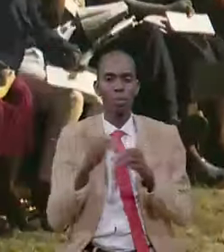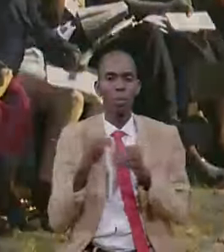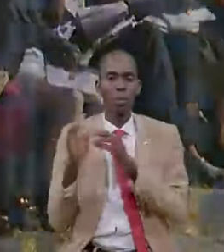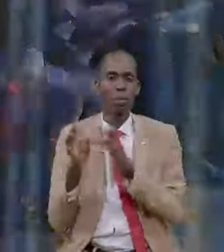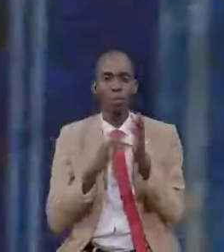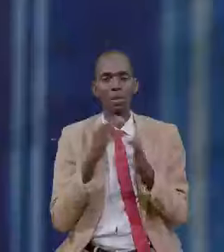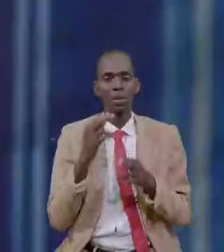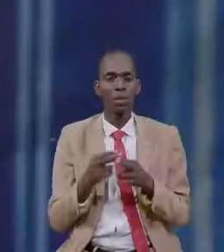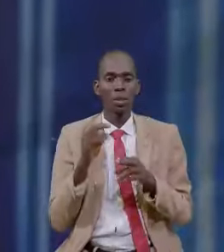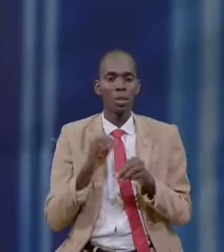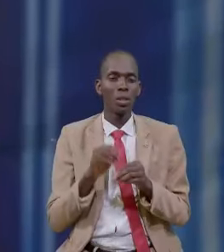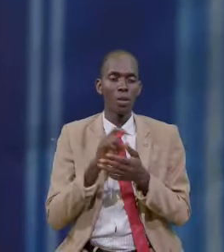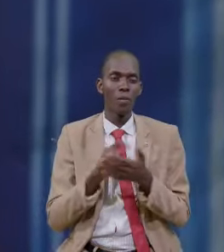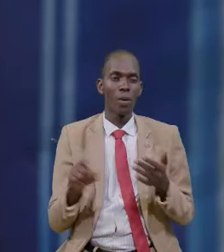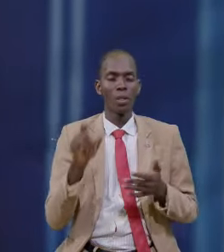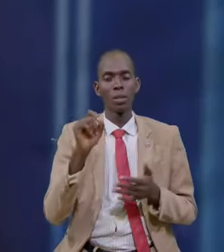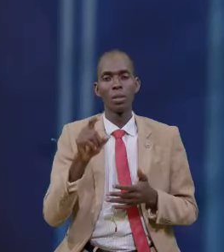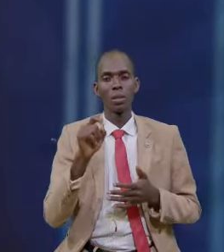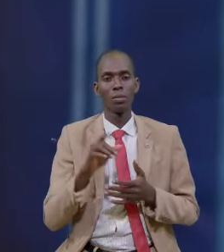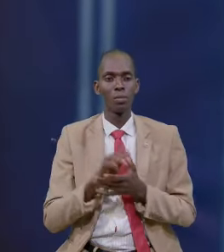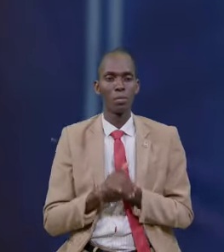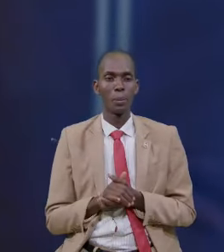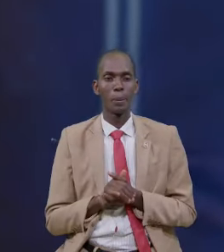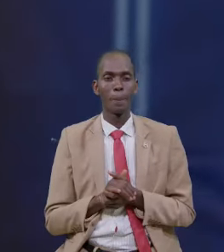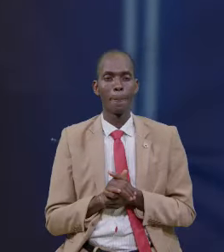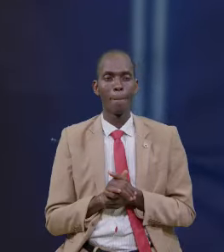11. In verse 11, it says,